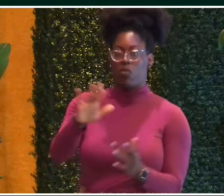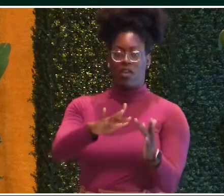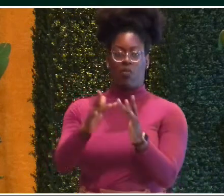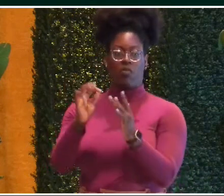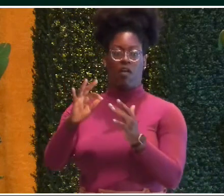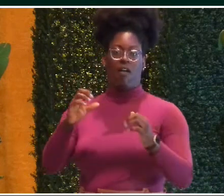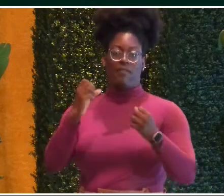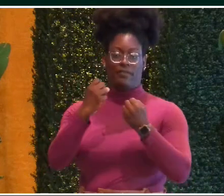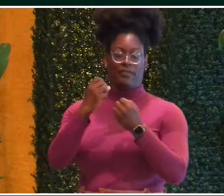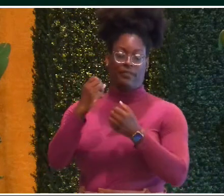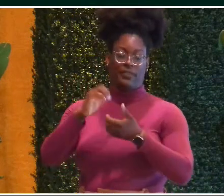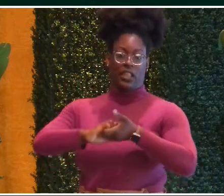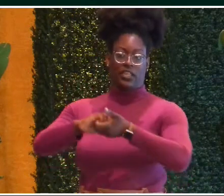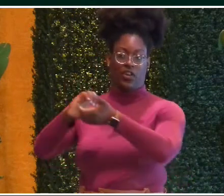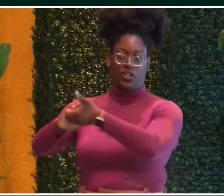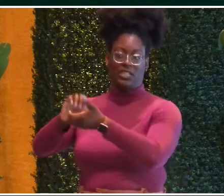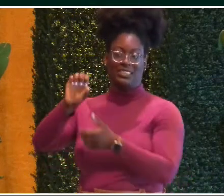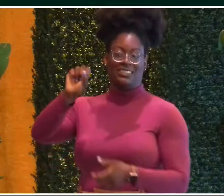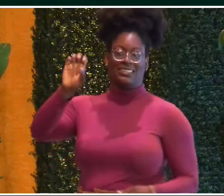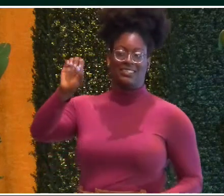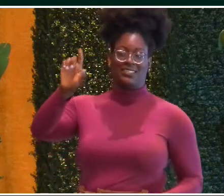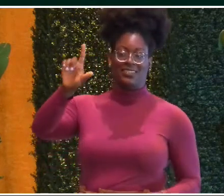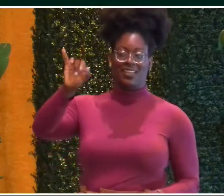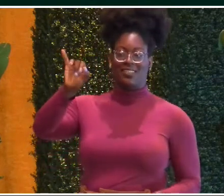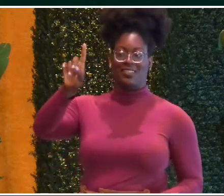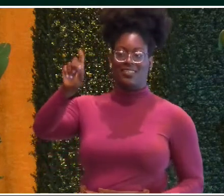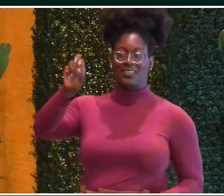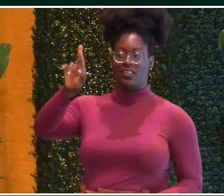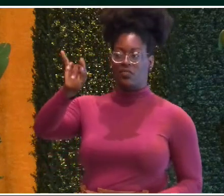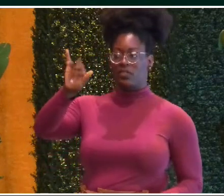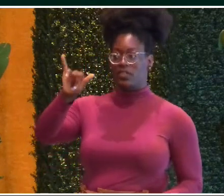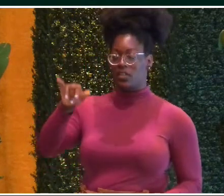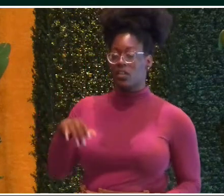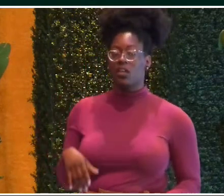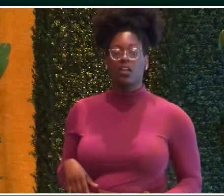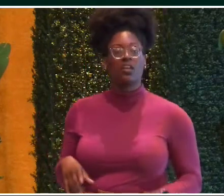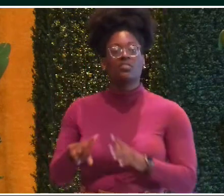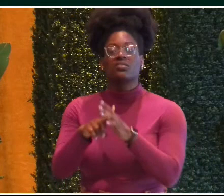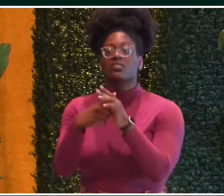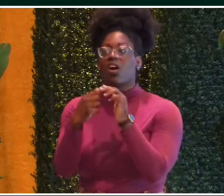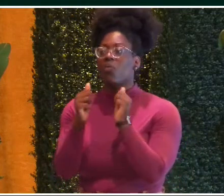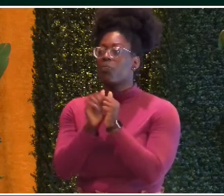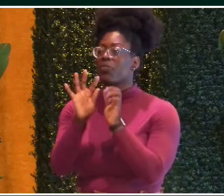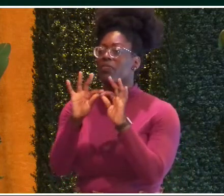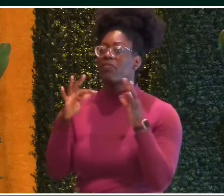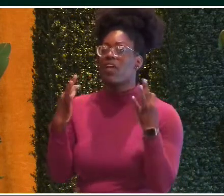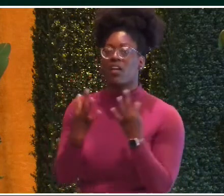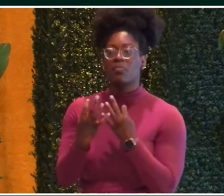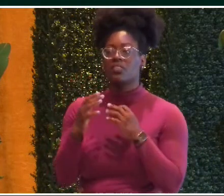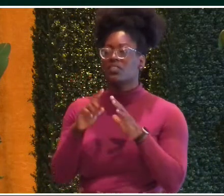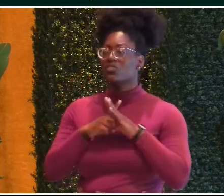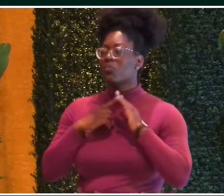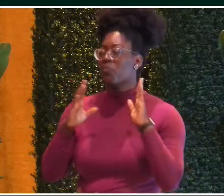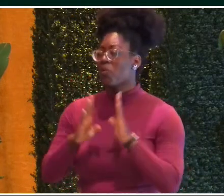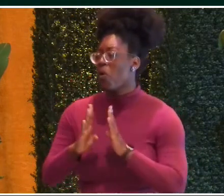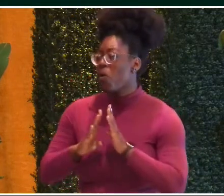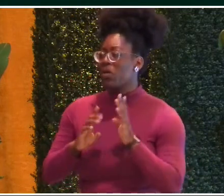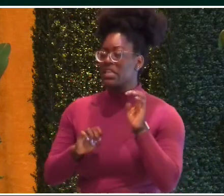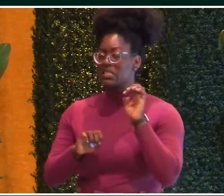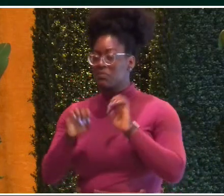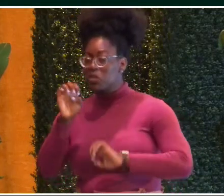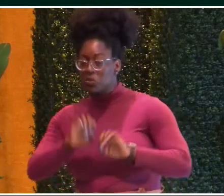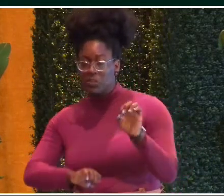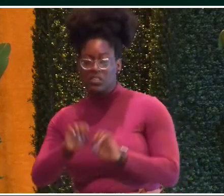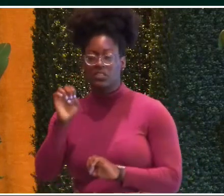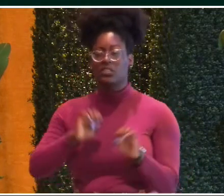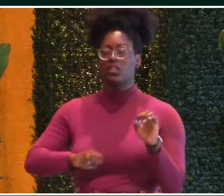defense. Do it now. Create small experiments. Try and fail now. So that when the time comes,